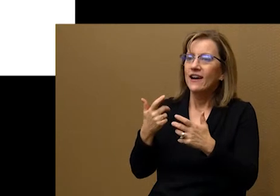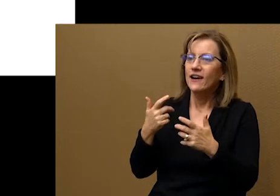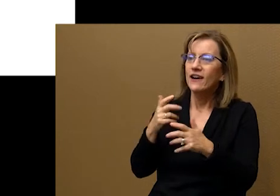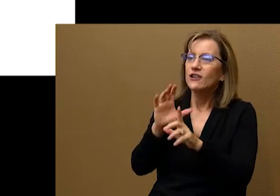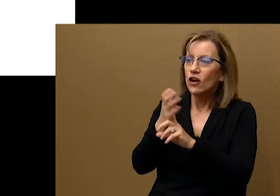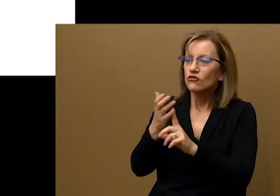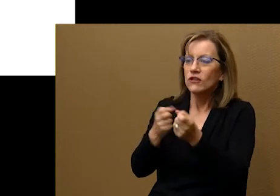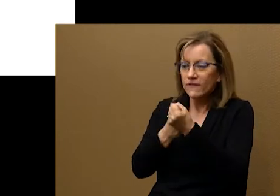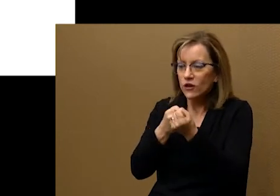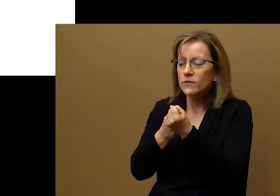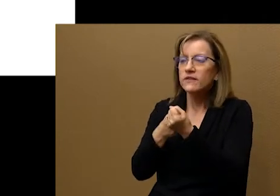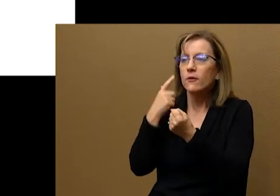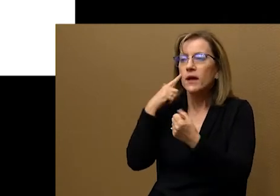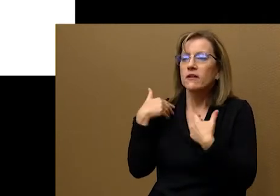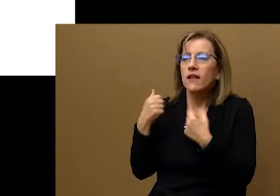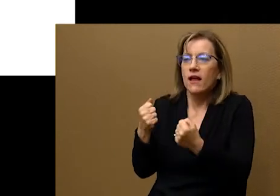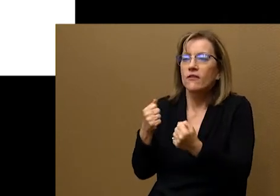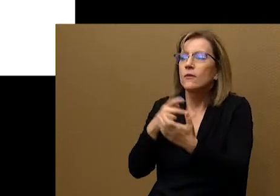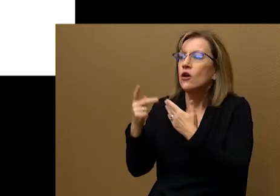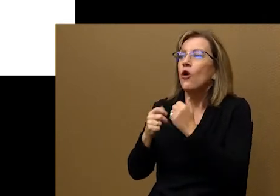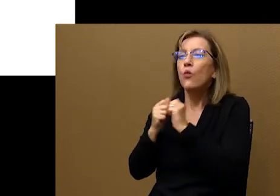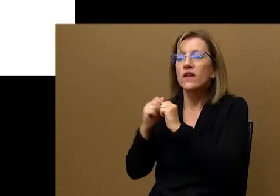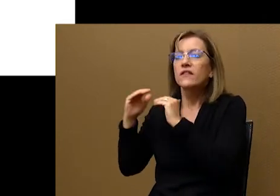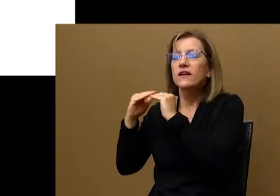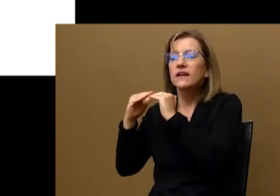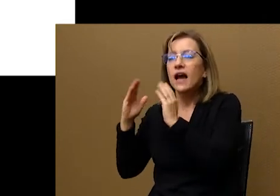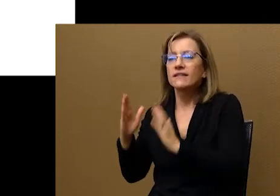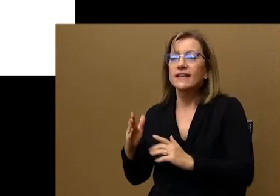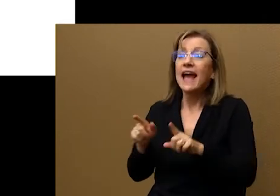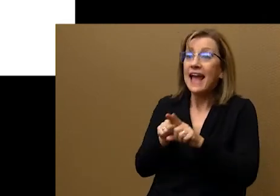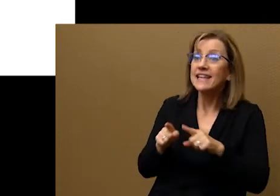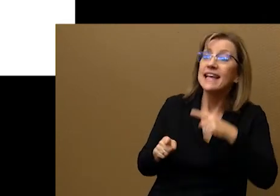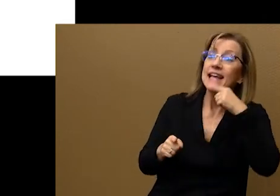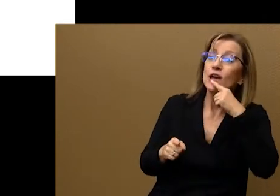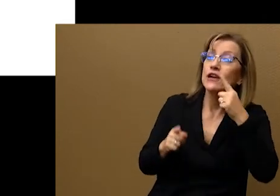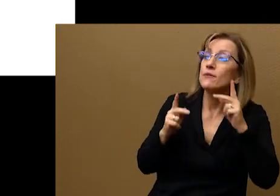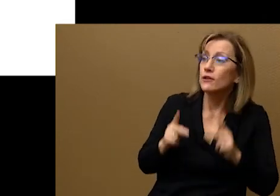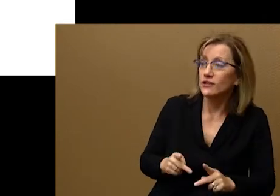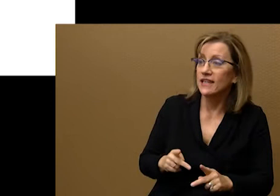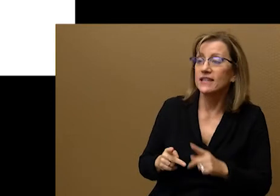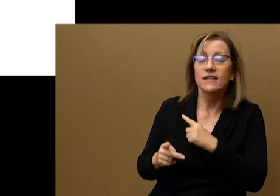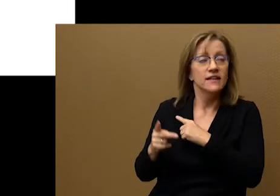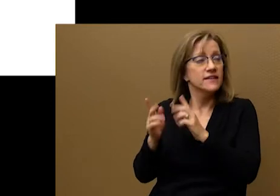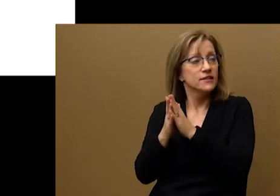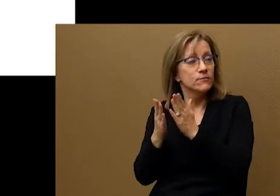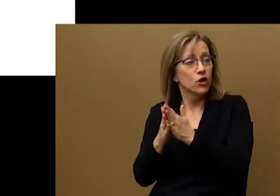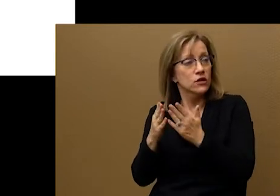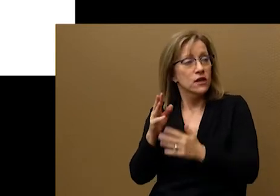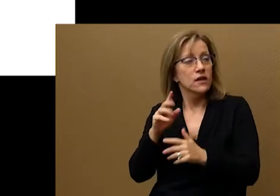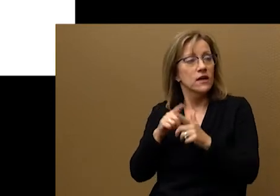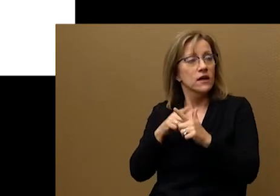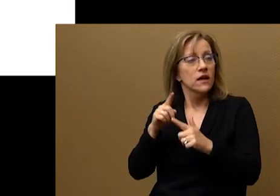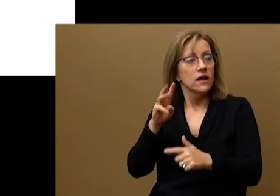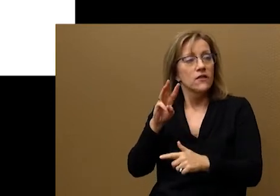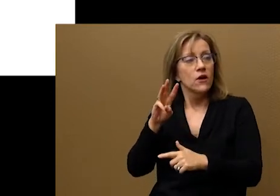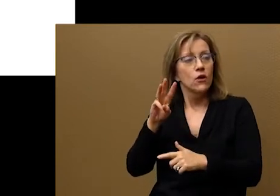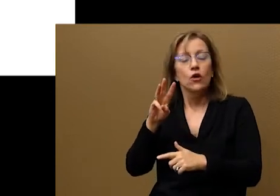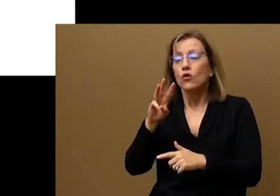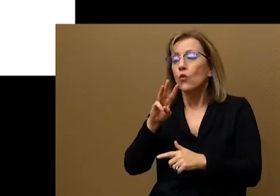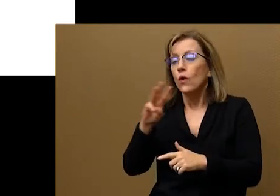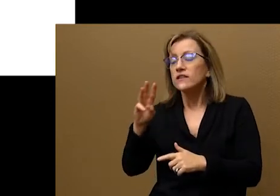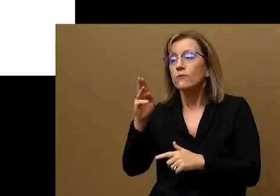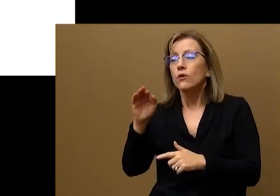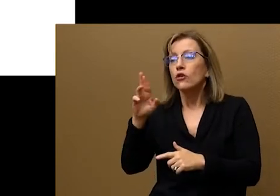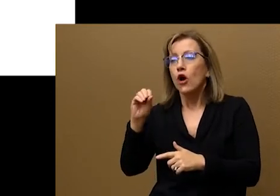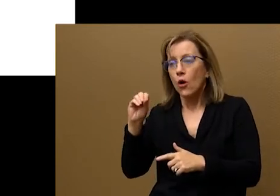program, again, with a colleague, but as a hearing person. So this book, the Westboro State Hospital experience, where I worked in